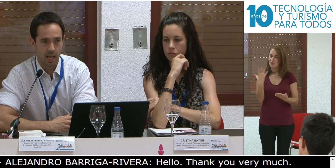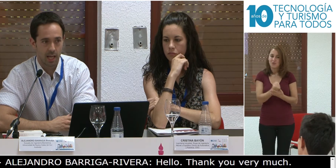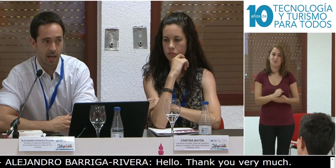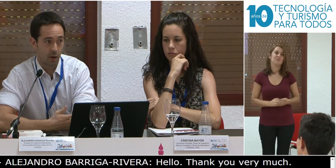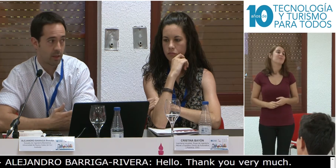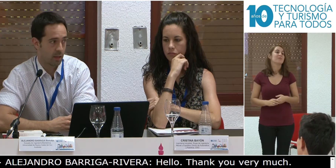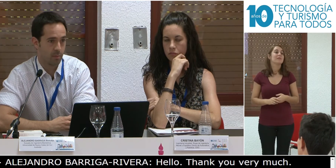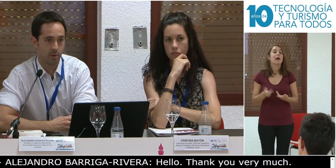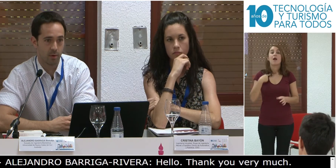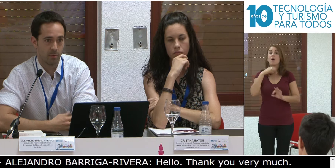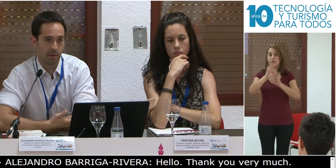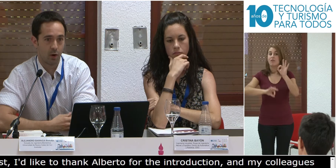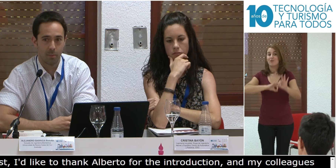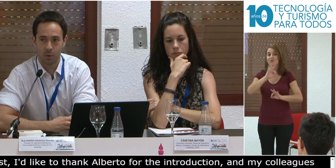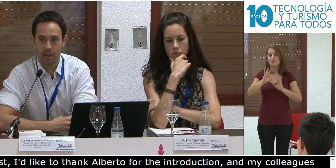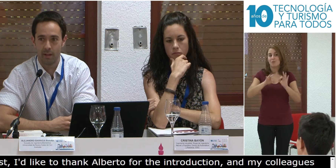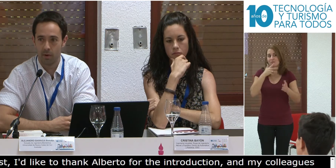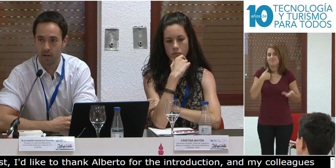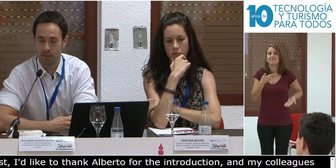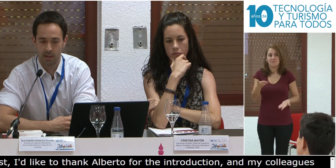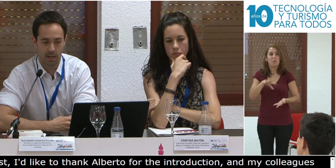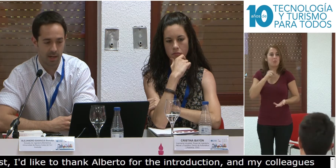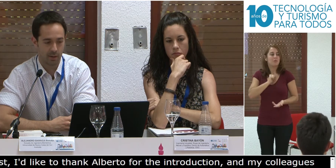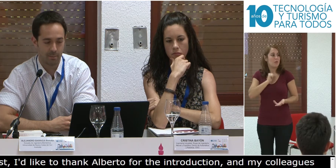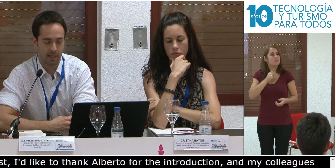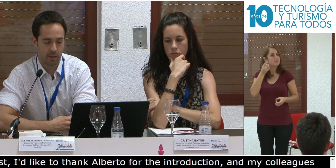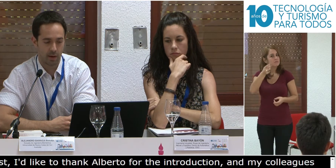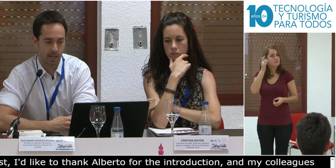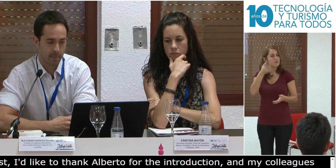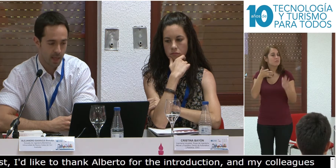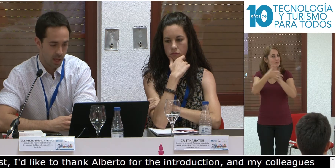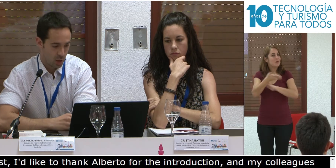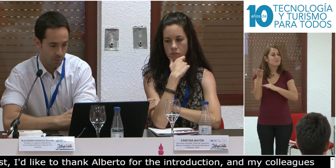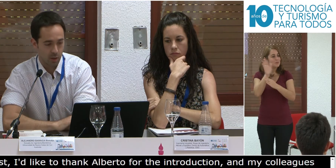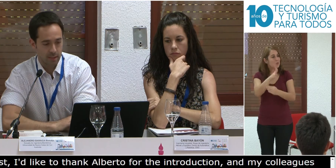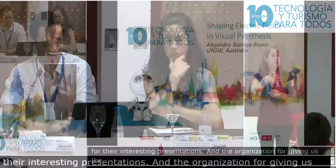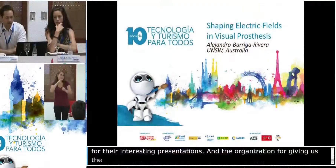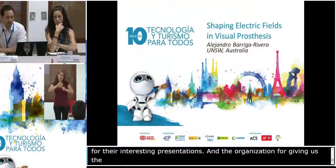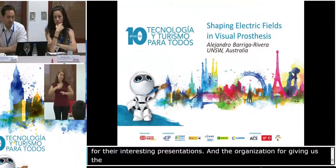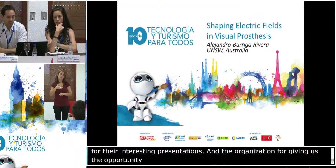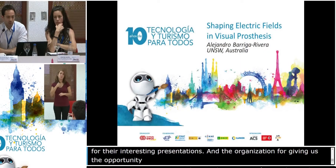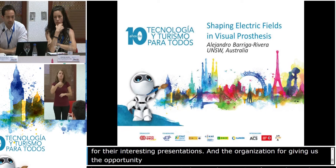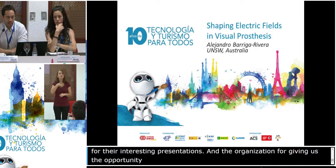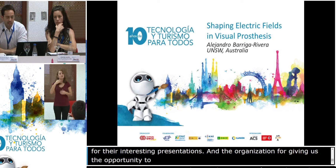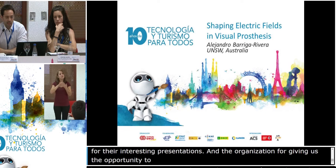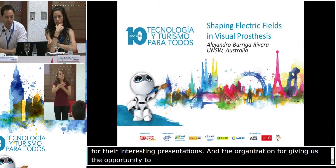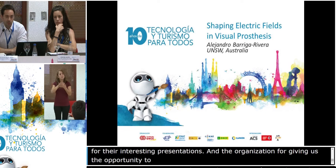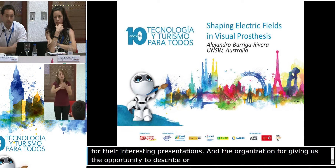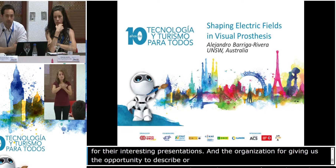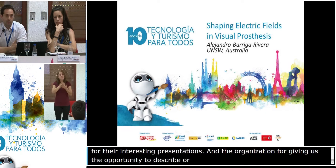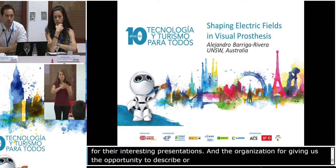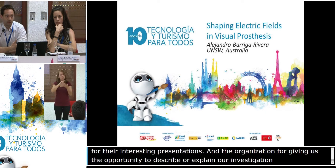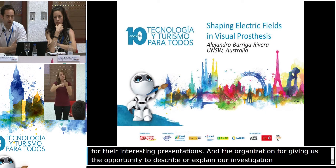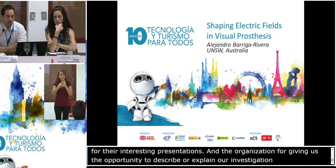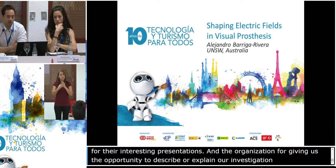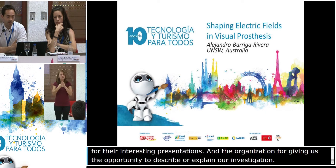interesting presentations, and the organization for giving us the opportunity to describe or explain our investigation. I'm going to